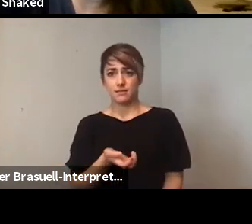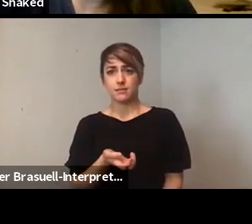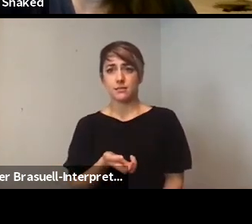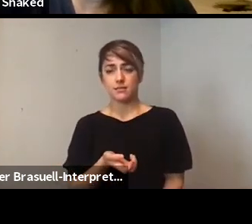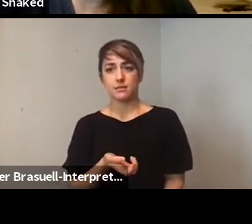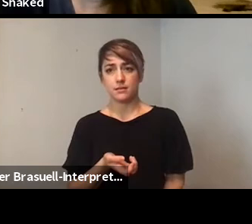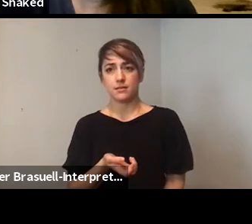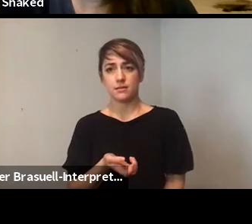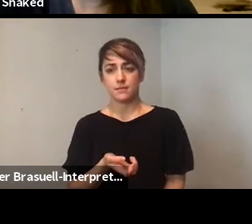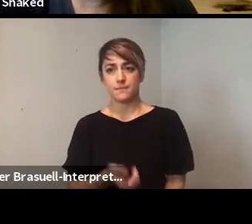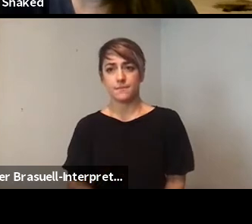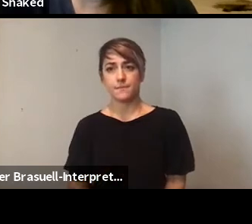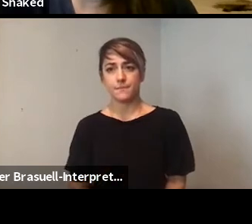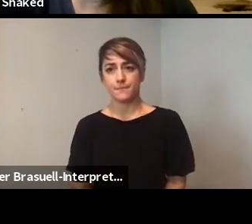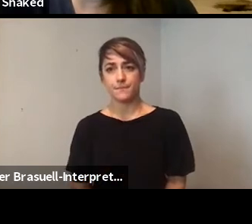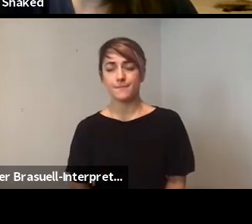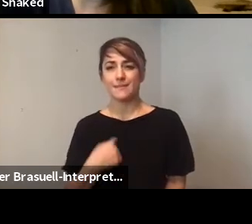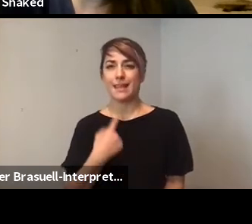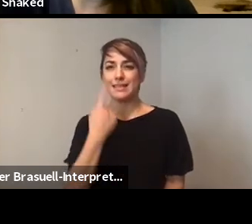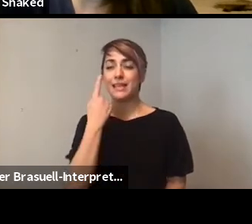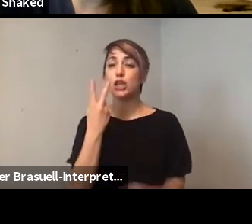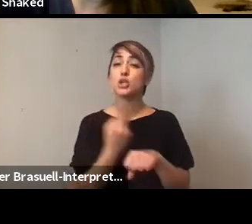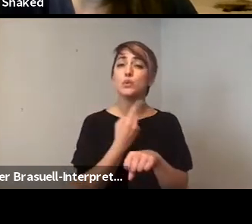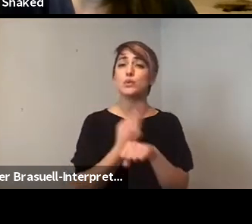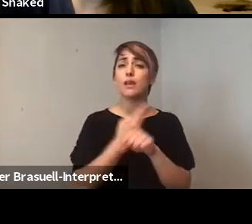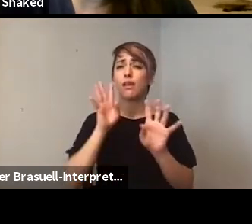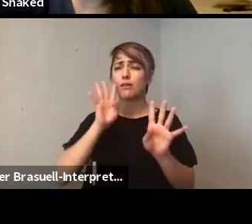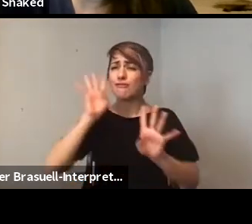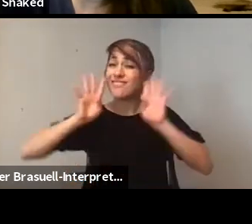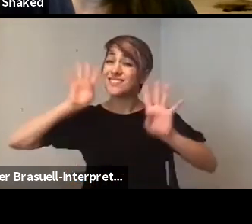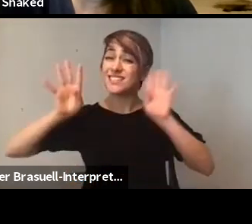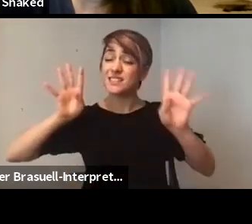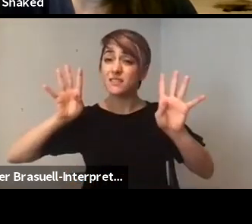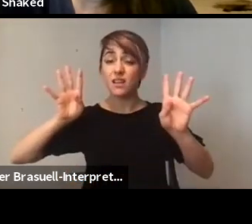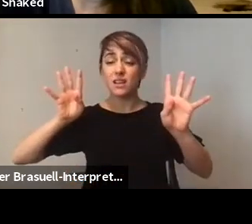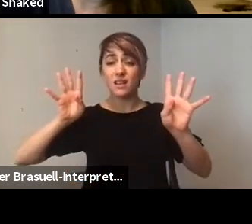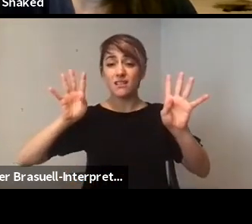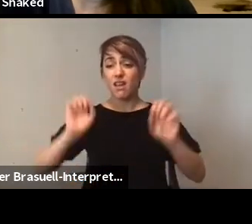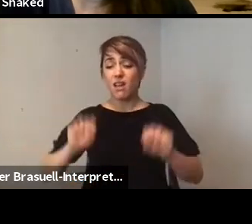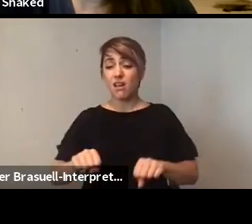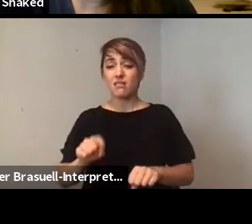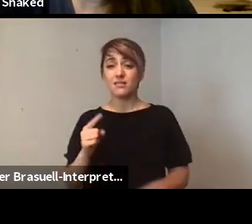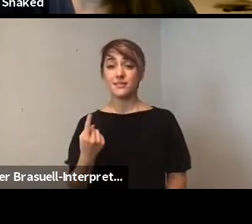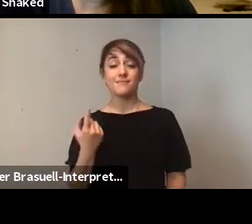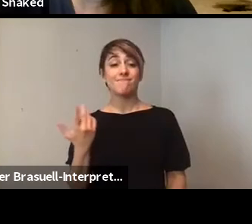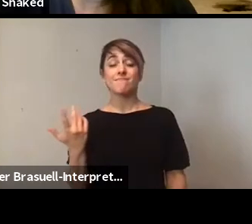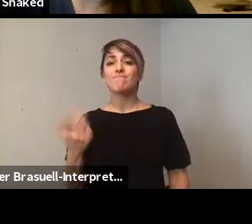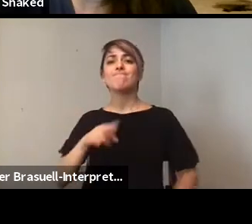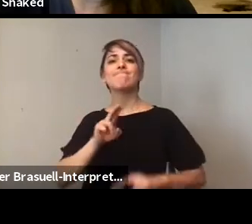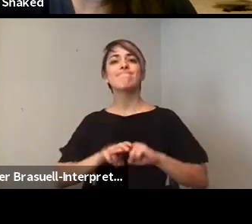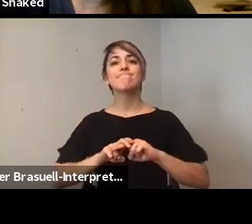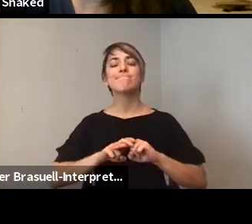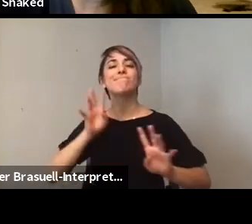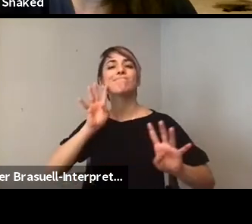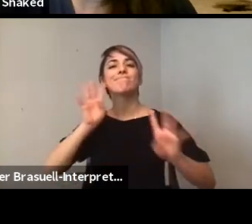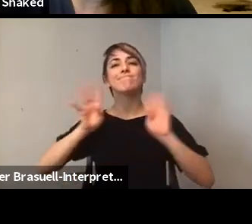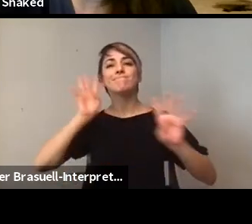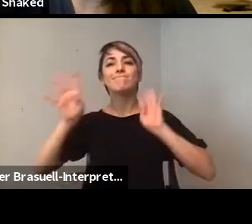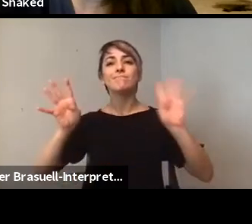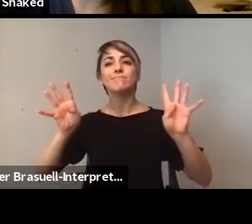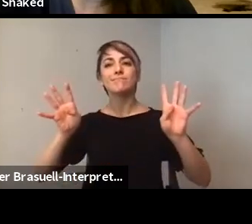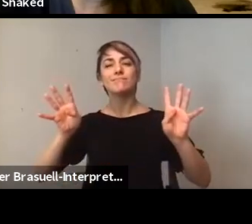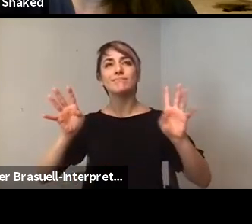because through creativity, then we can just create. And so this is what I'm